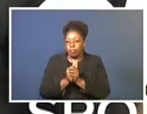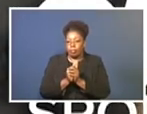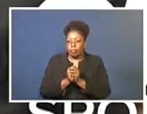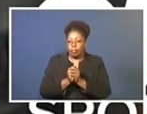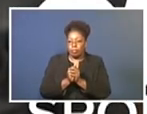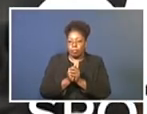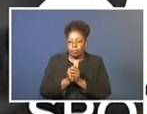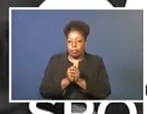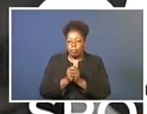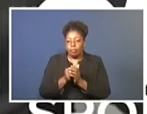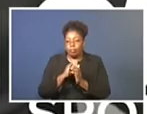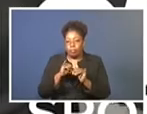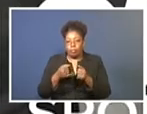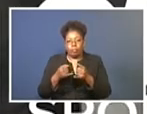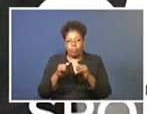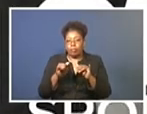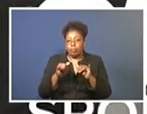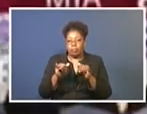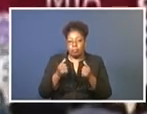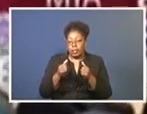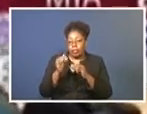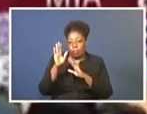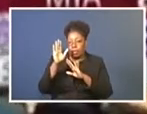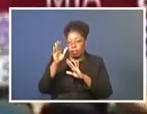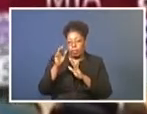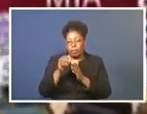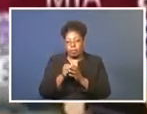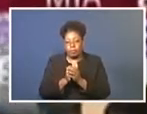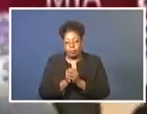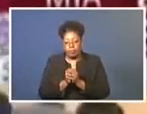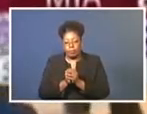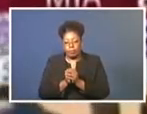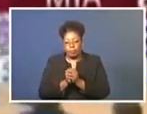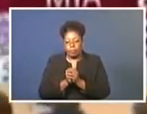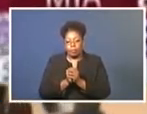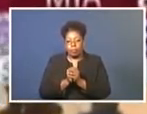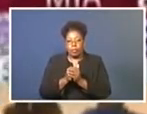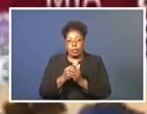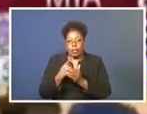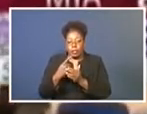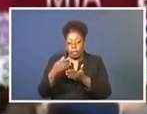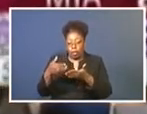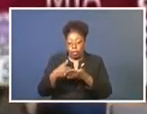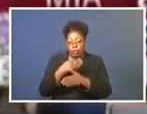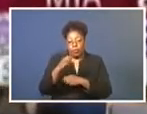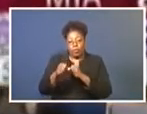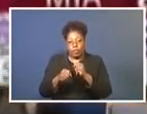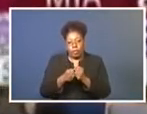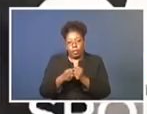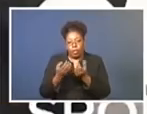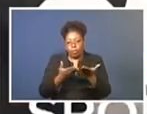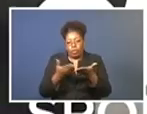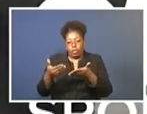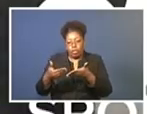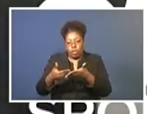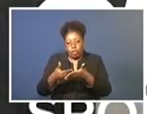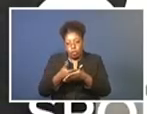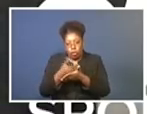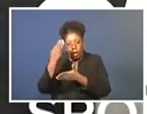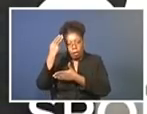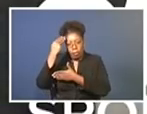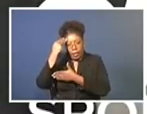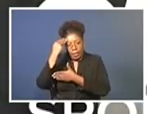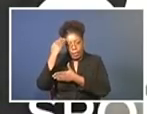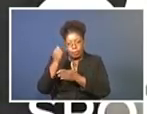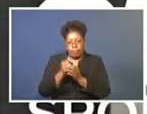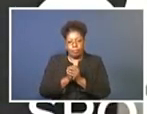and play with the rhythm. Hield adding, with a new year brings a new frame of mind. And it's always frustrating